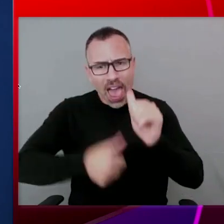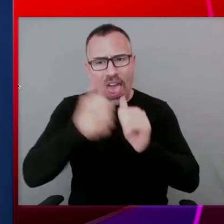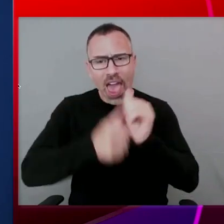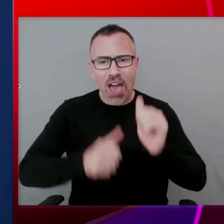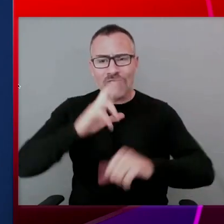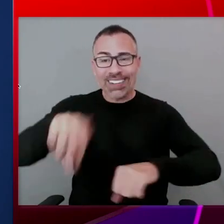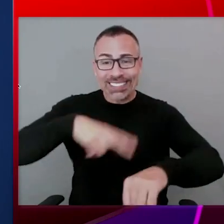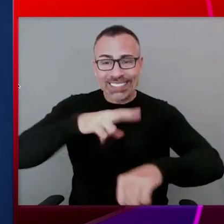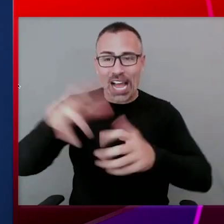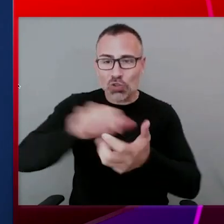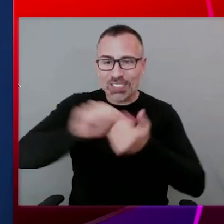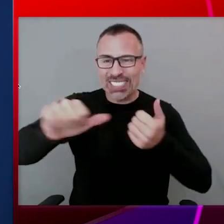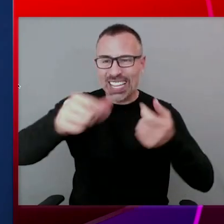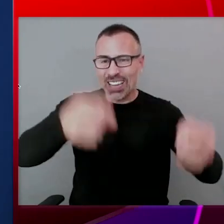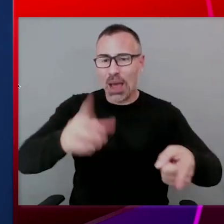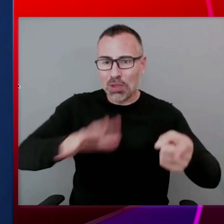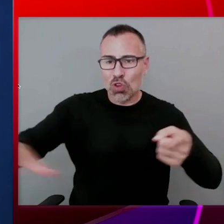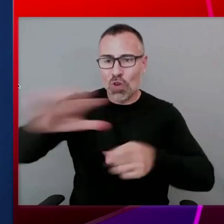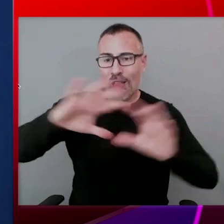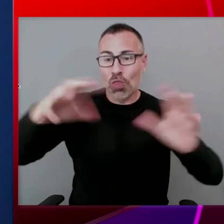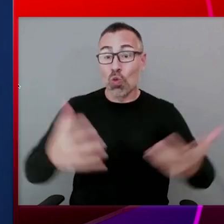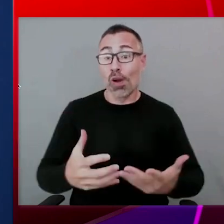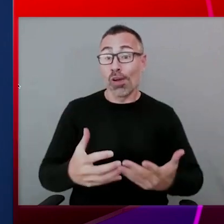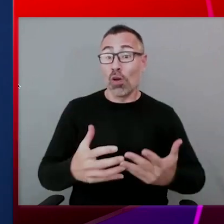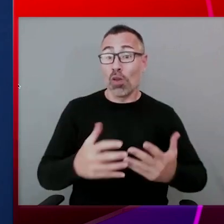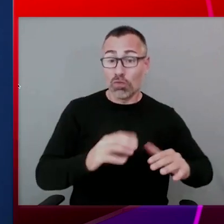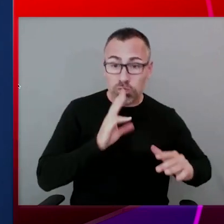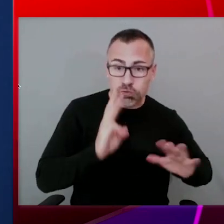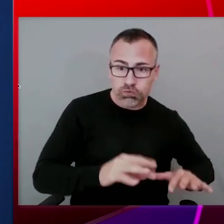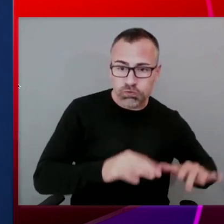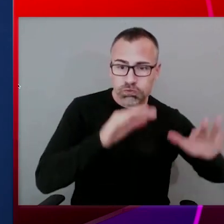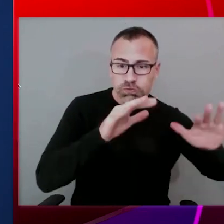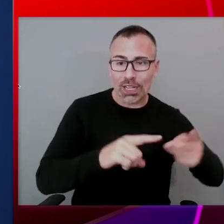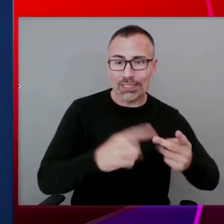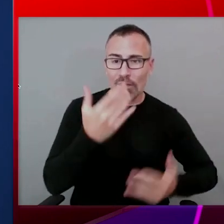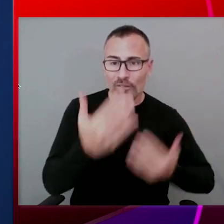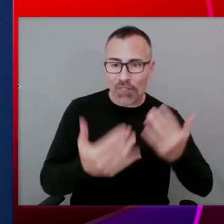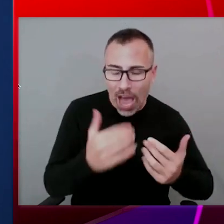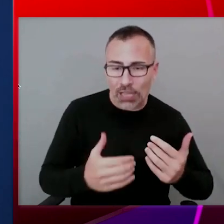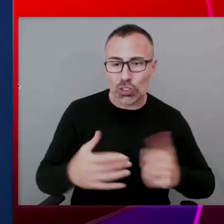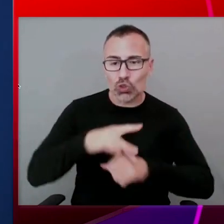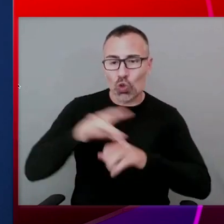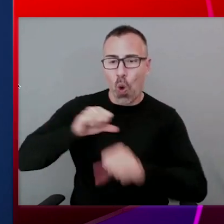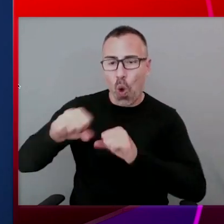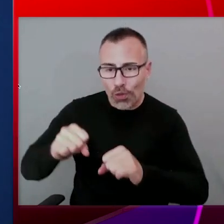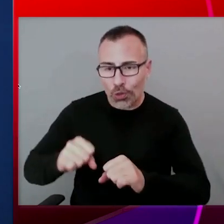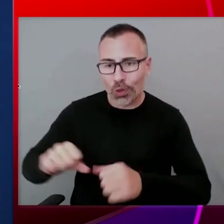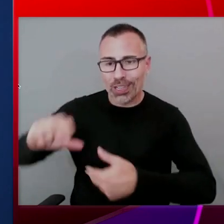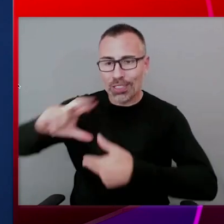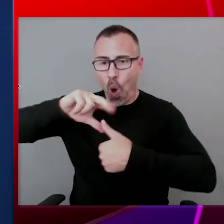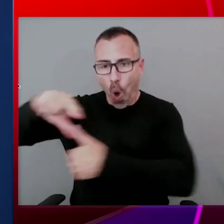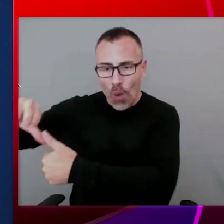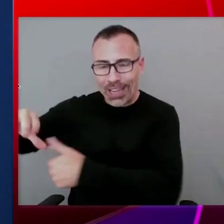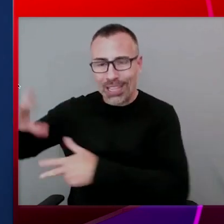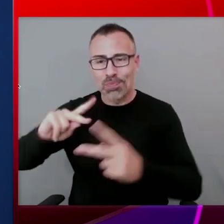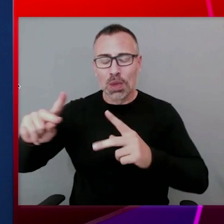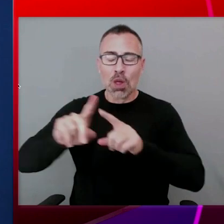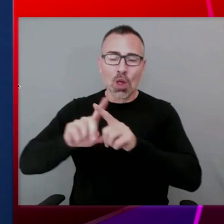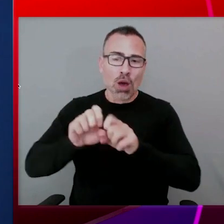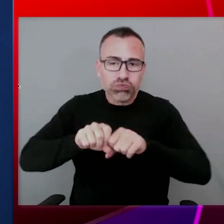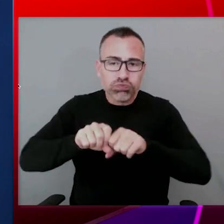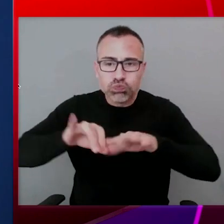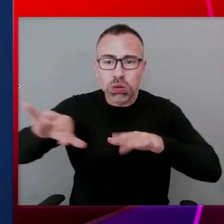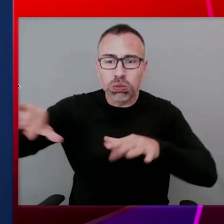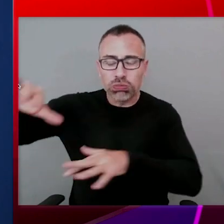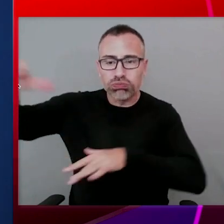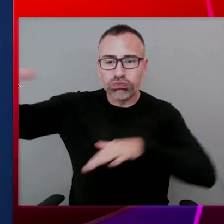We've got floods, fires, earthquakes, hurricanes. People are displaced constantly, right? But it never is all